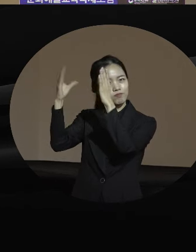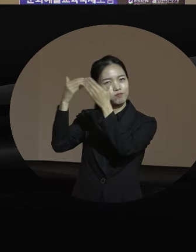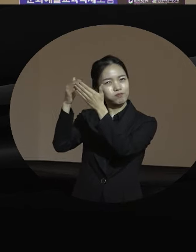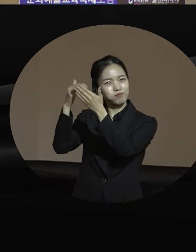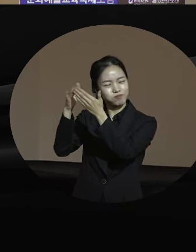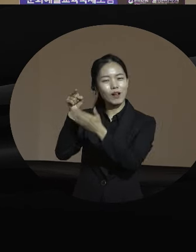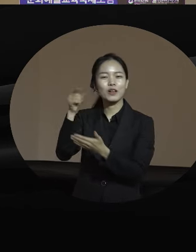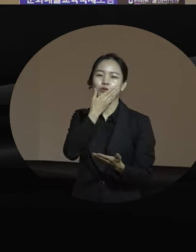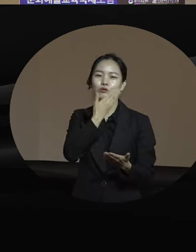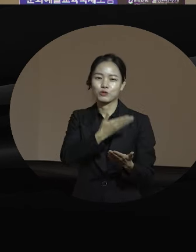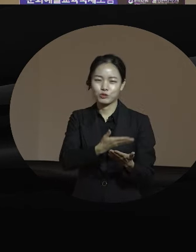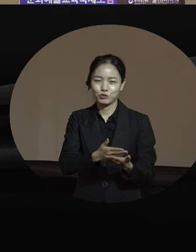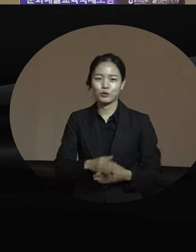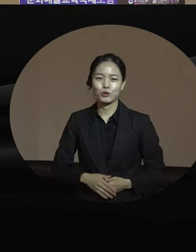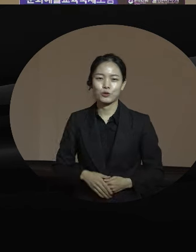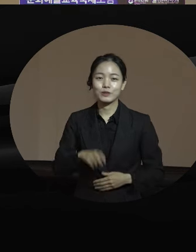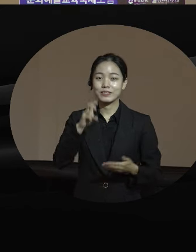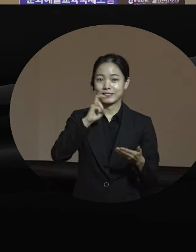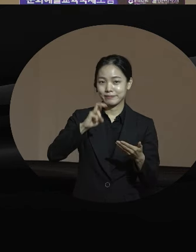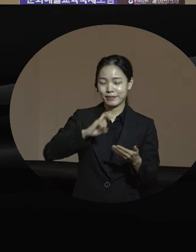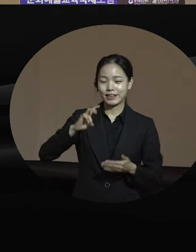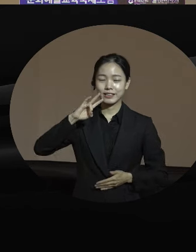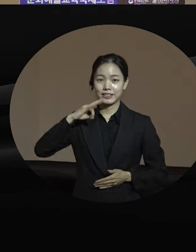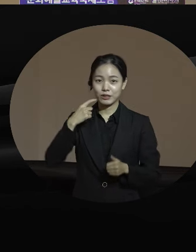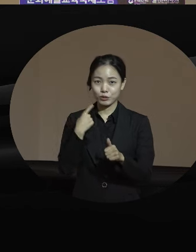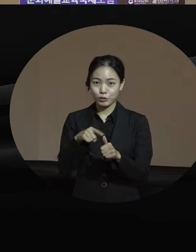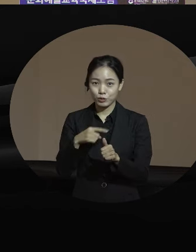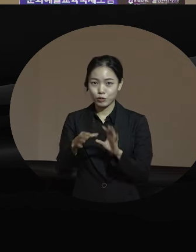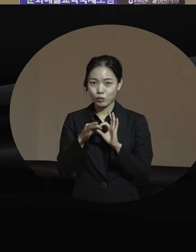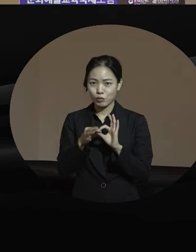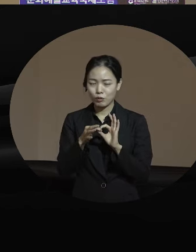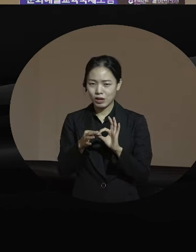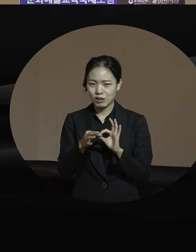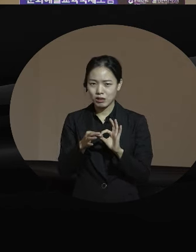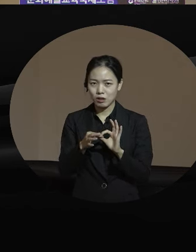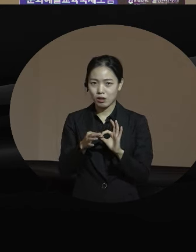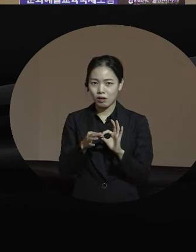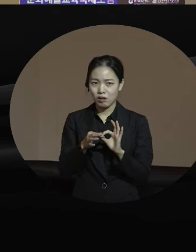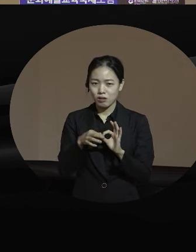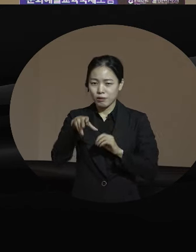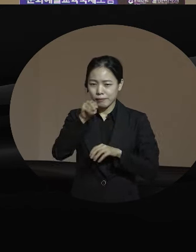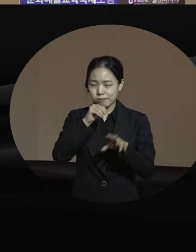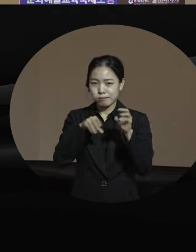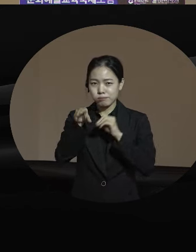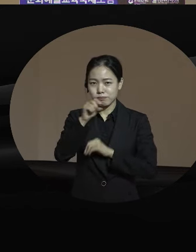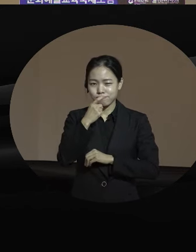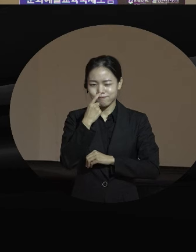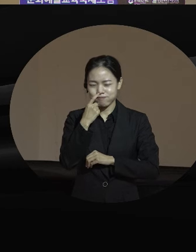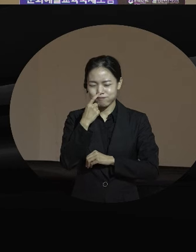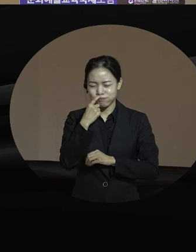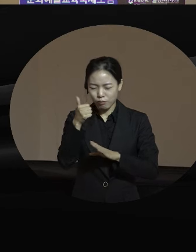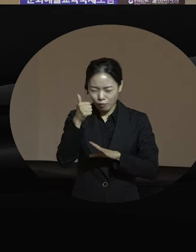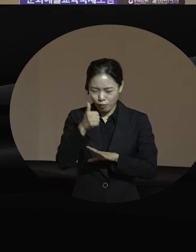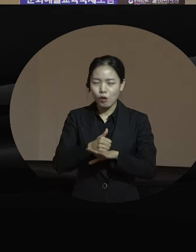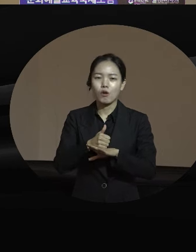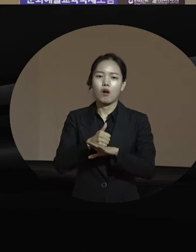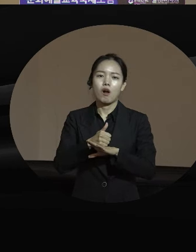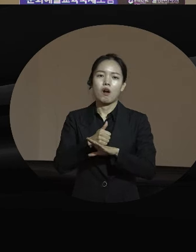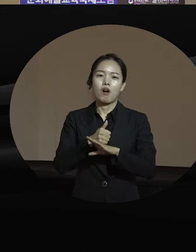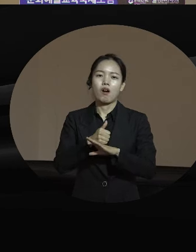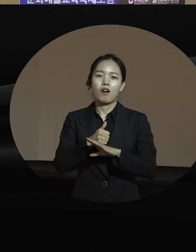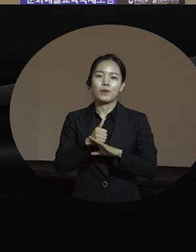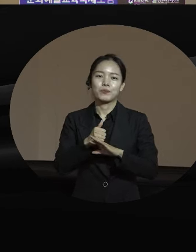Access to culture and arts education is a gateway to empowerment and human flourishing. By providing equitable